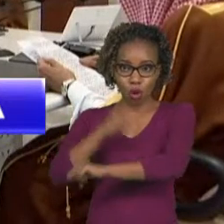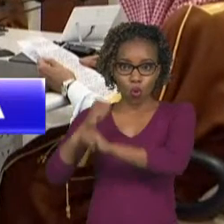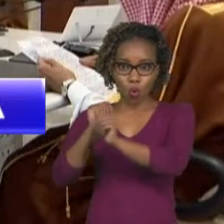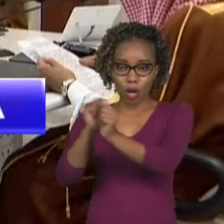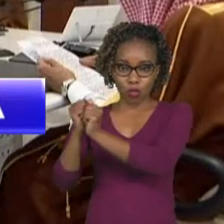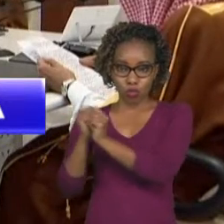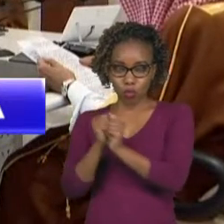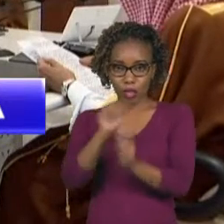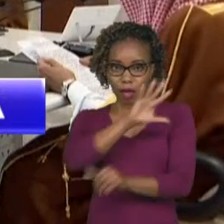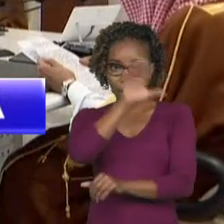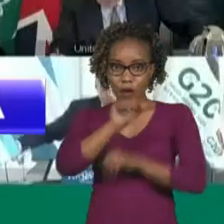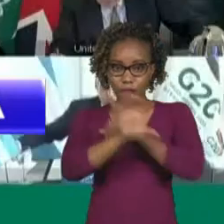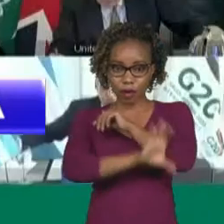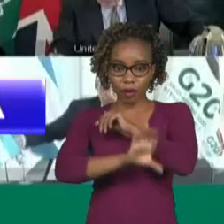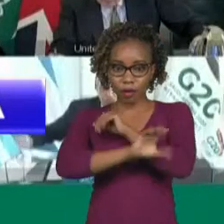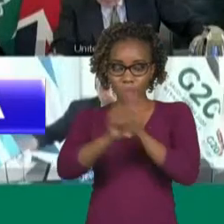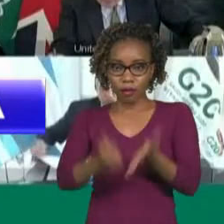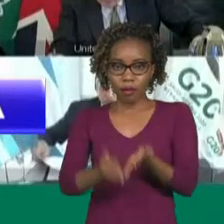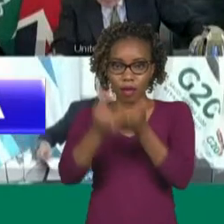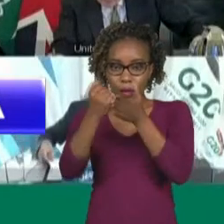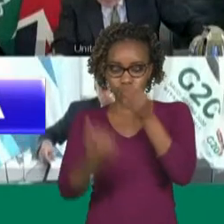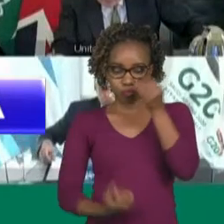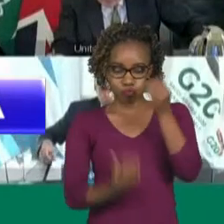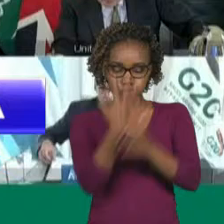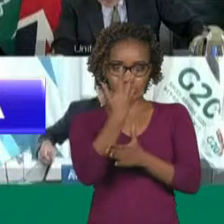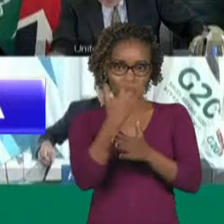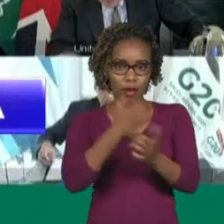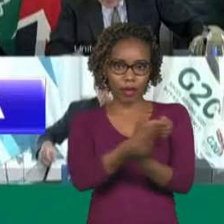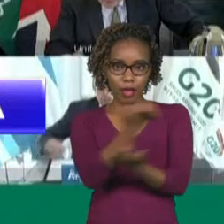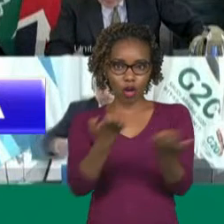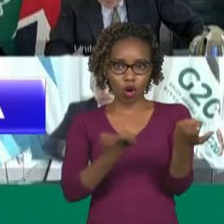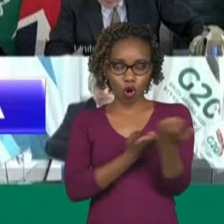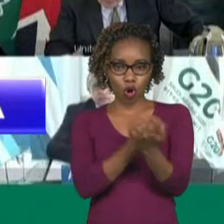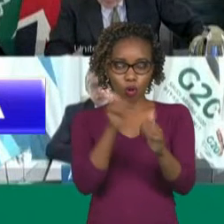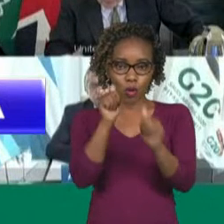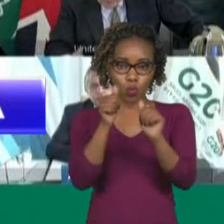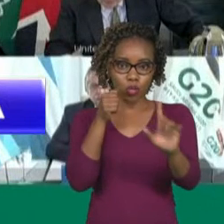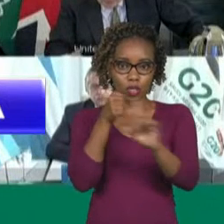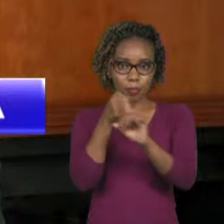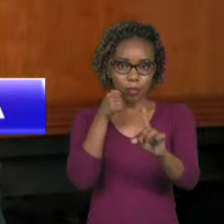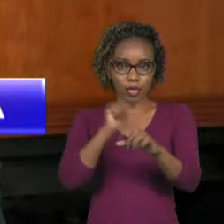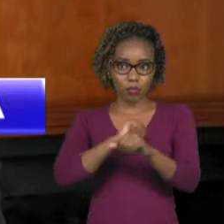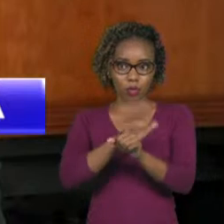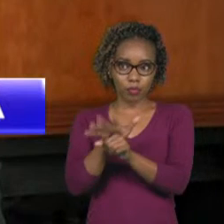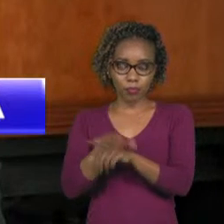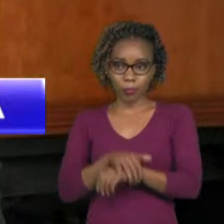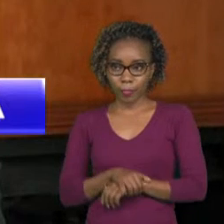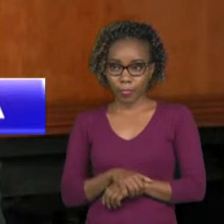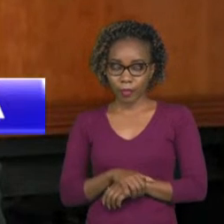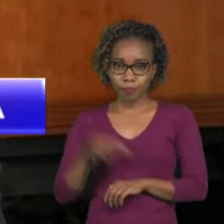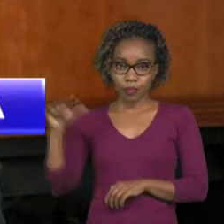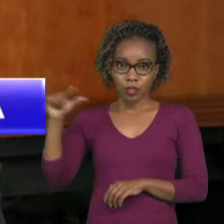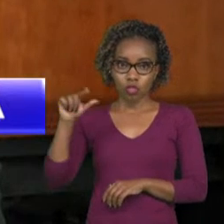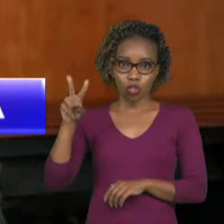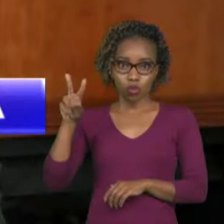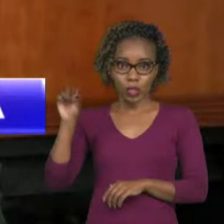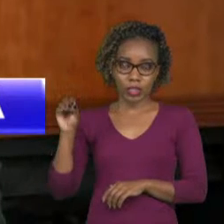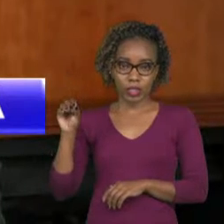African countries to help them rebuild their economies that were deeply impacted by the pandemic. We look to the G20,